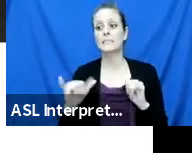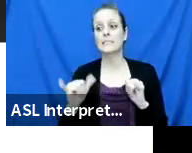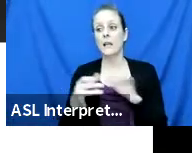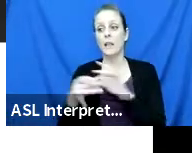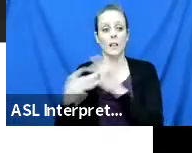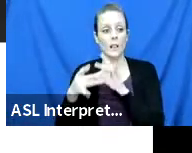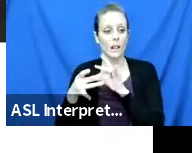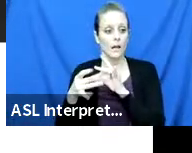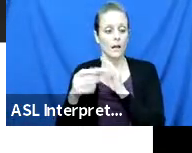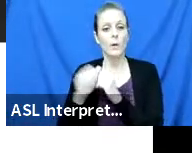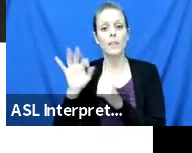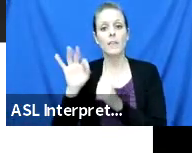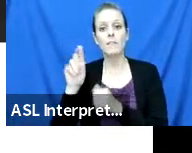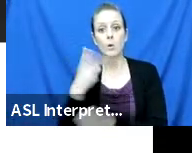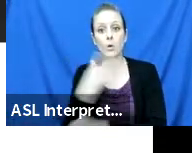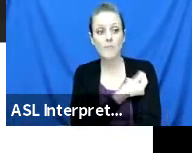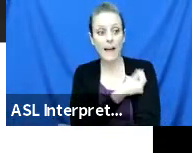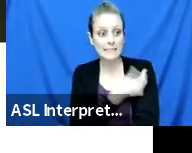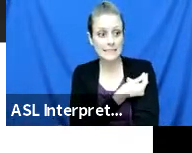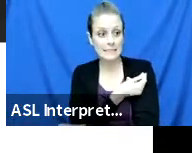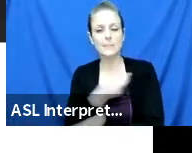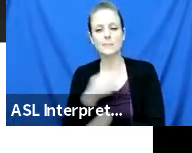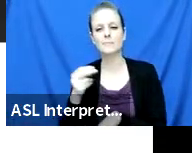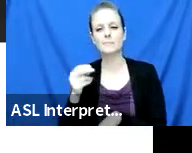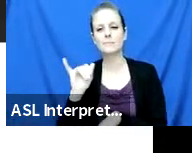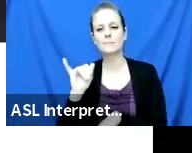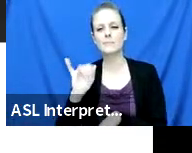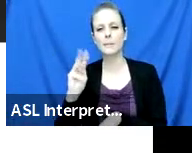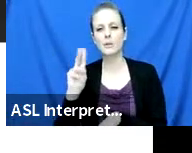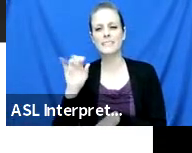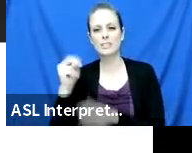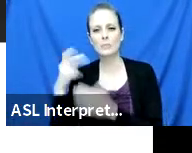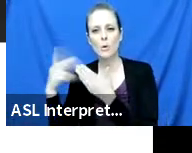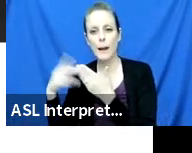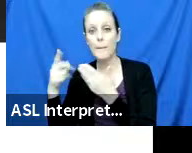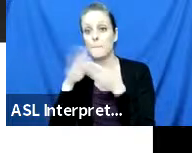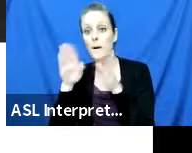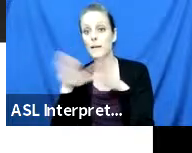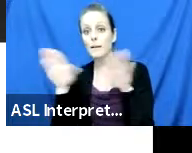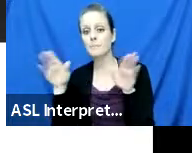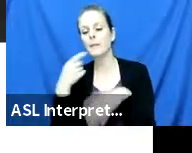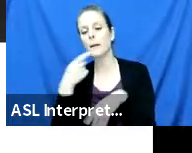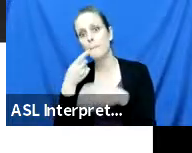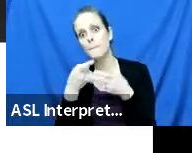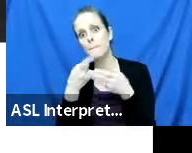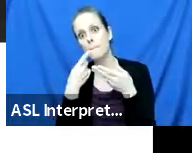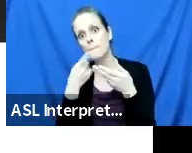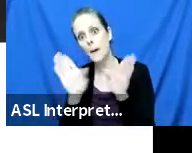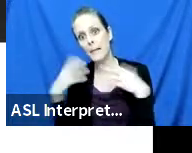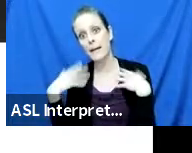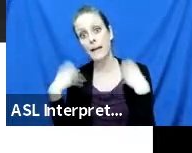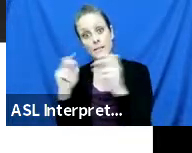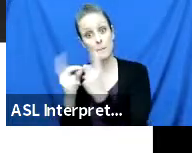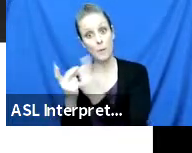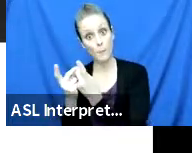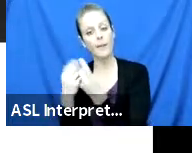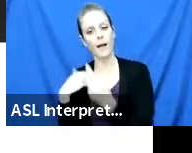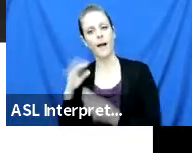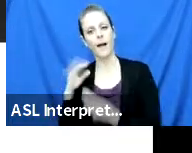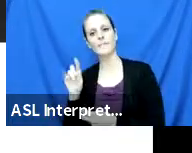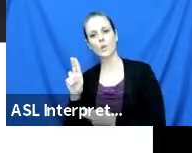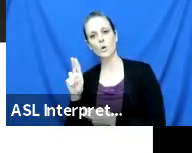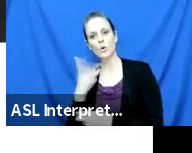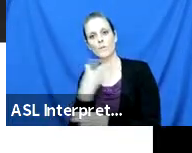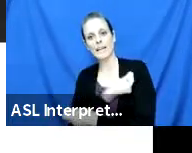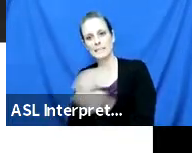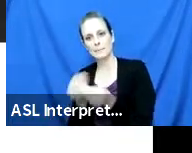our immunization program under our public health department has provided flu vaccines to those contracted providers so they